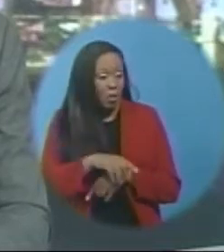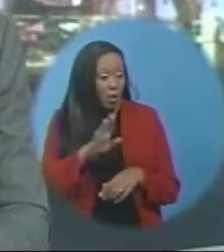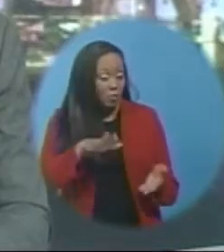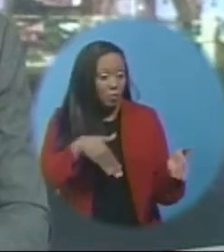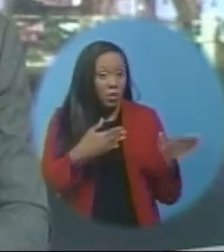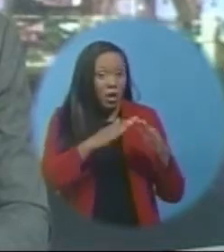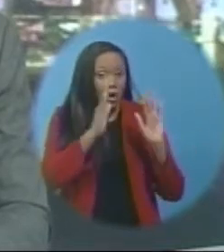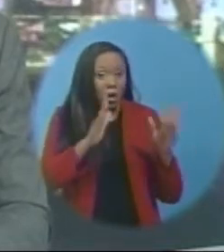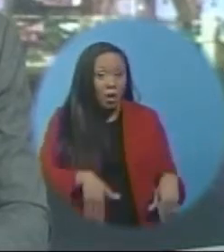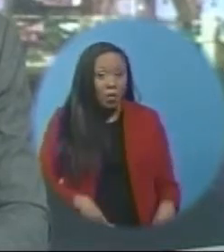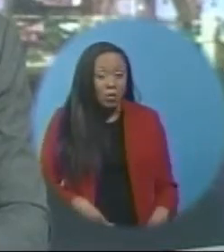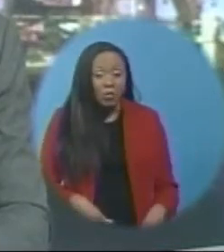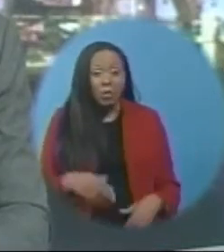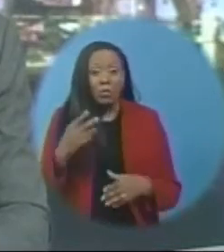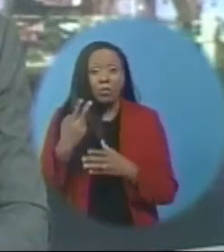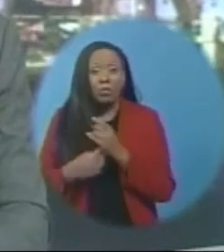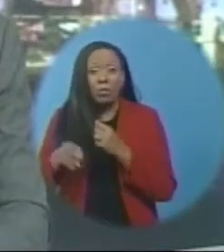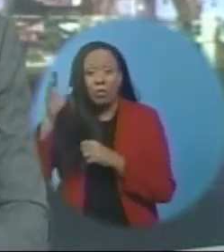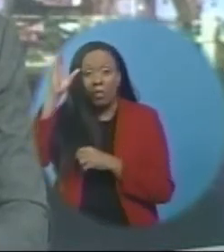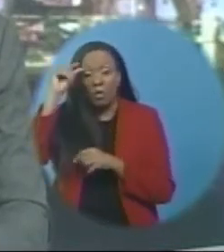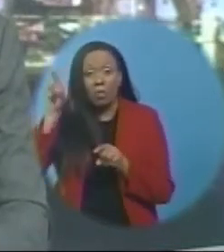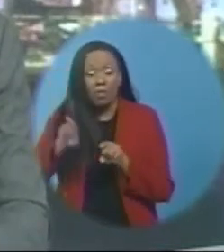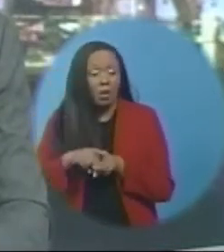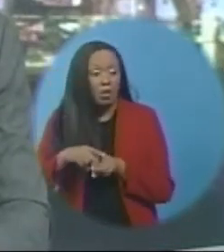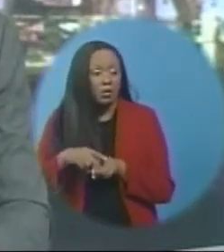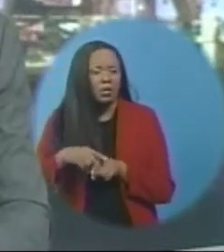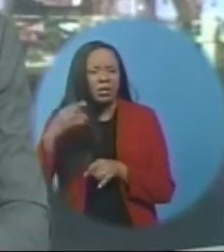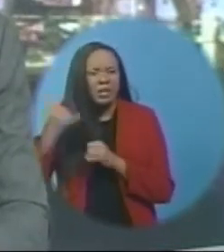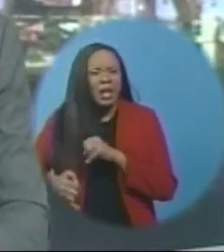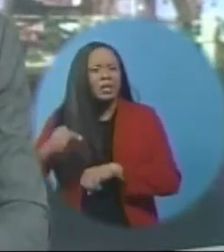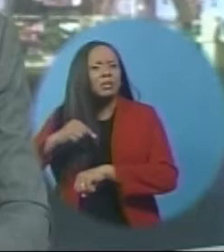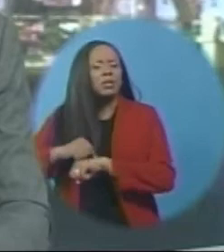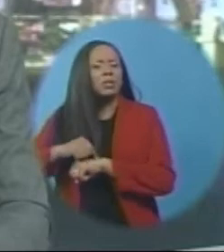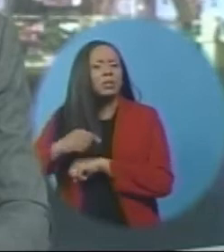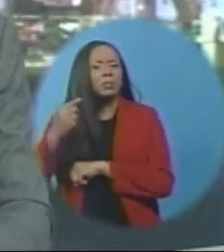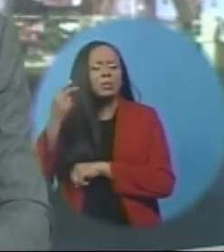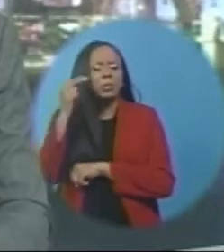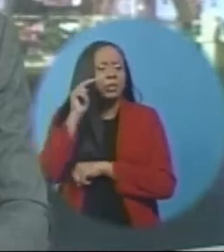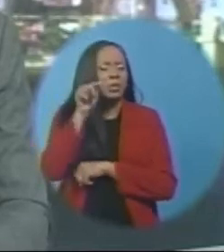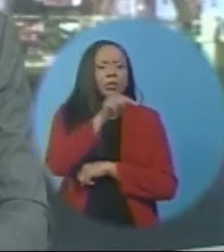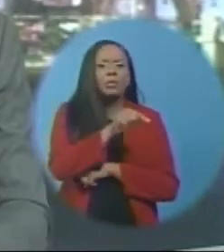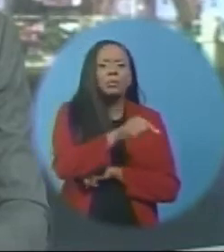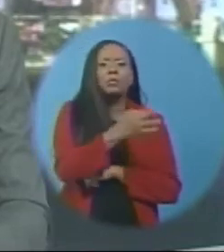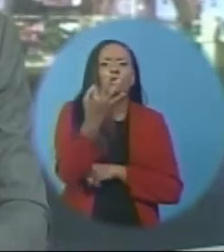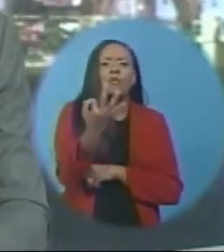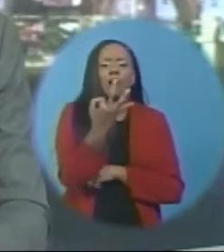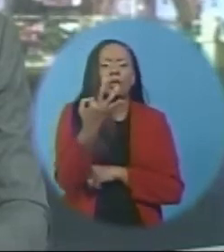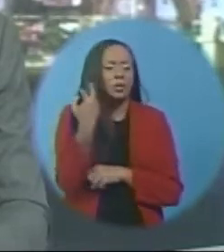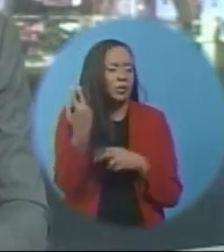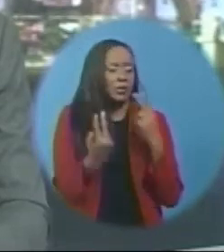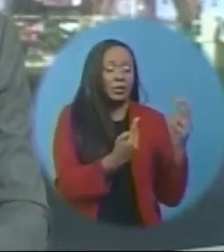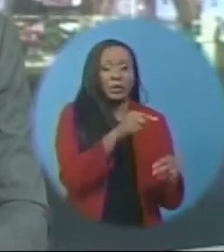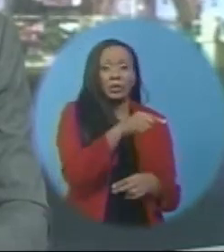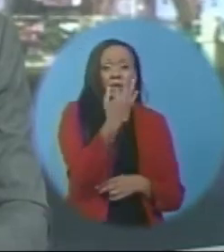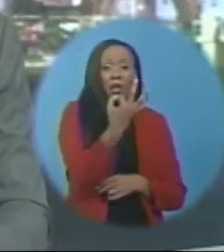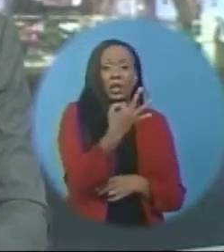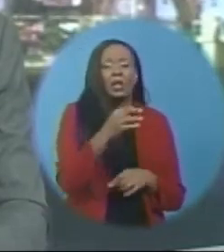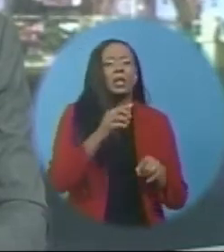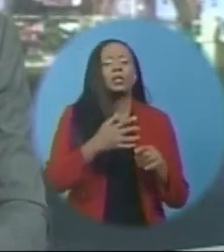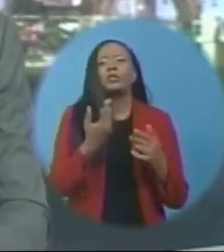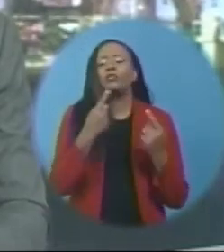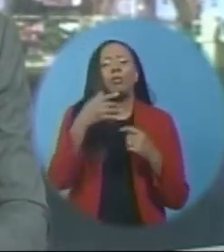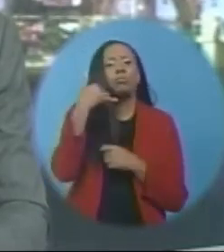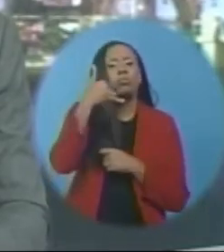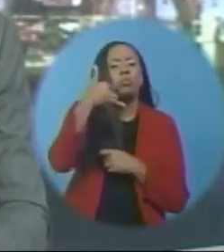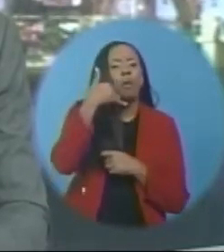Reports are that the brothers last saw the 66-year-old when they visited on Friday. They tried to reach him on Monday over the